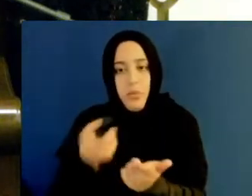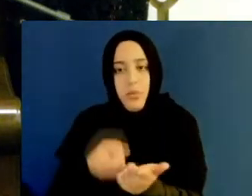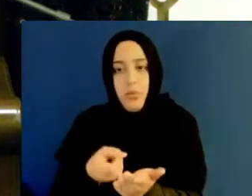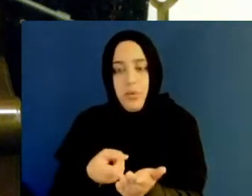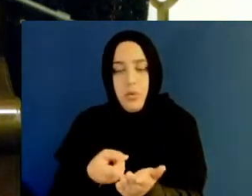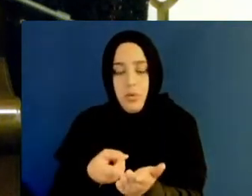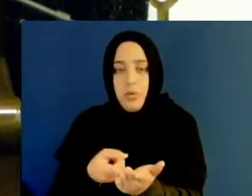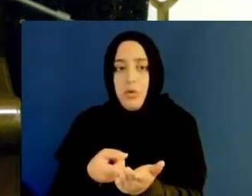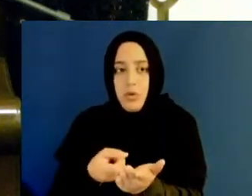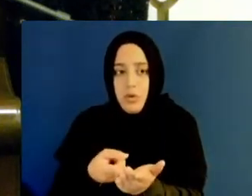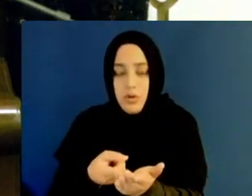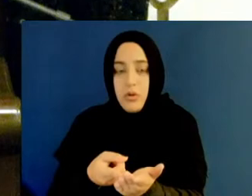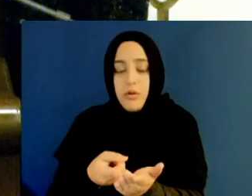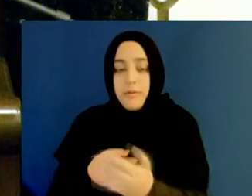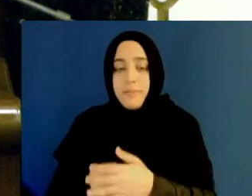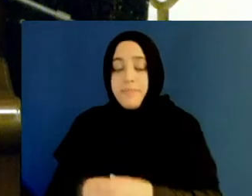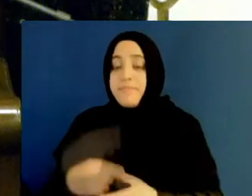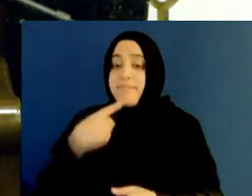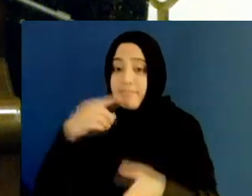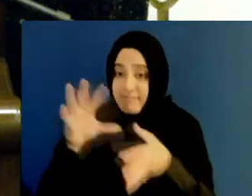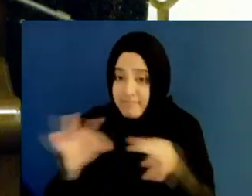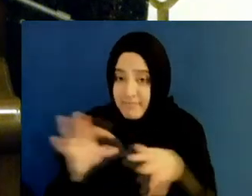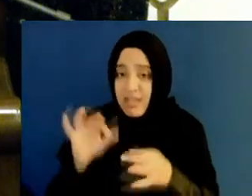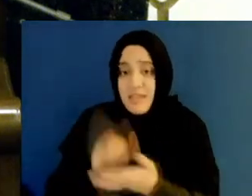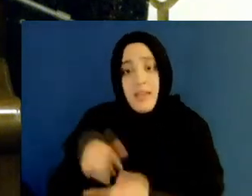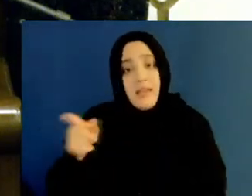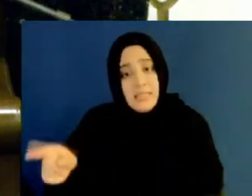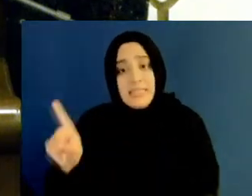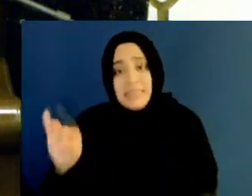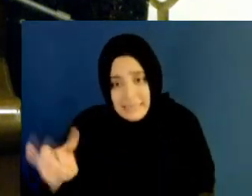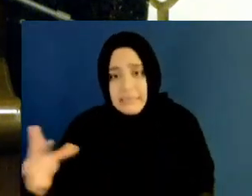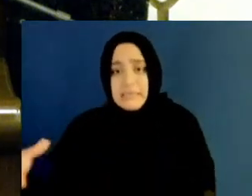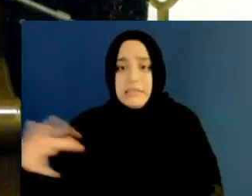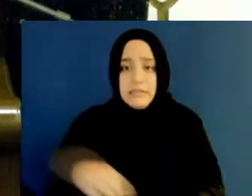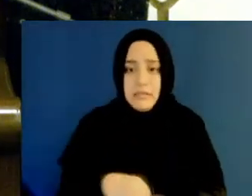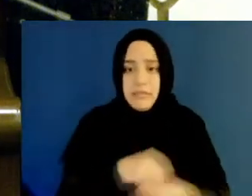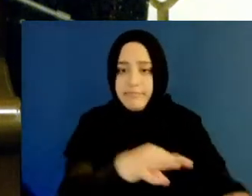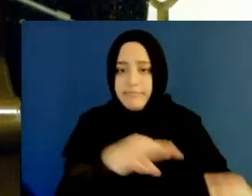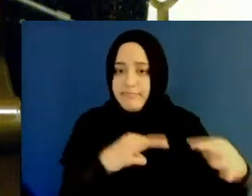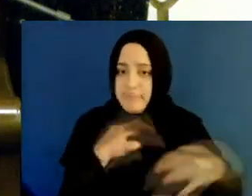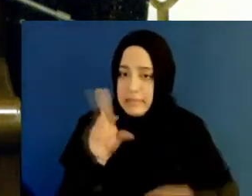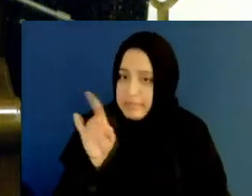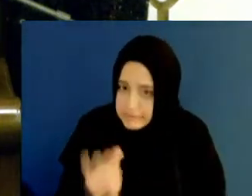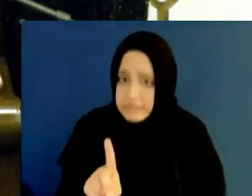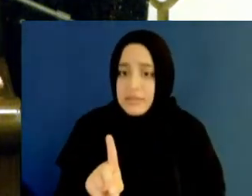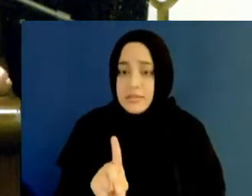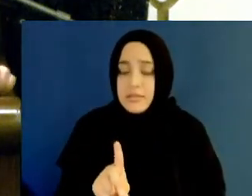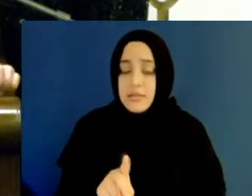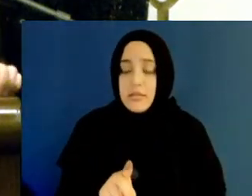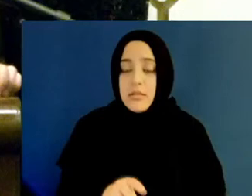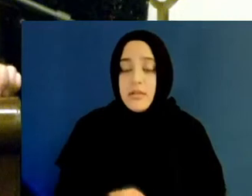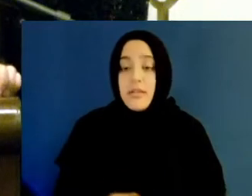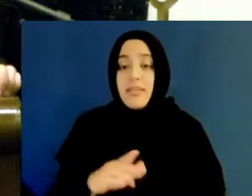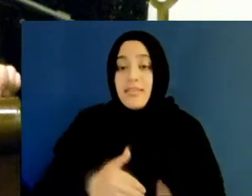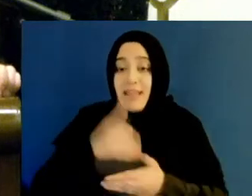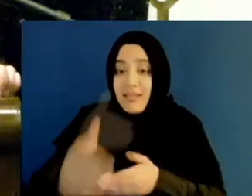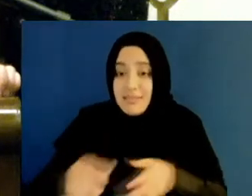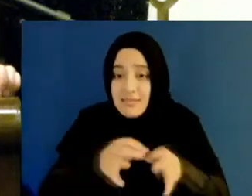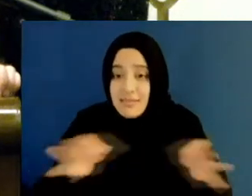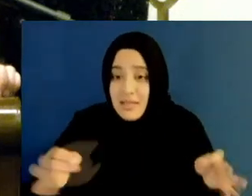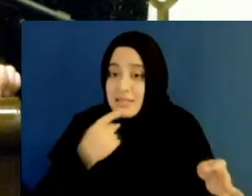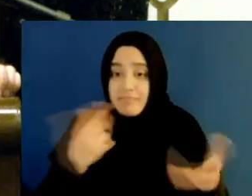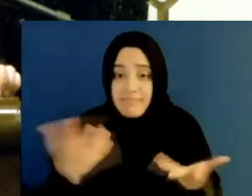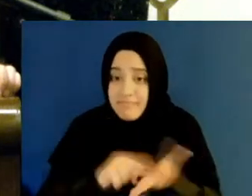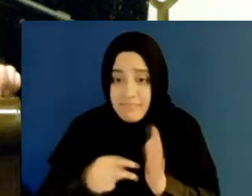battle. Ba'd, come back to our first word, qad irtutha, meaning what? This is a terminology that